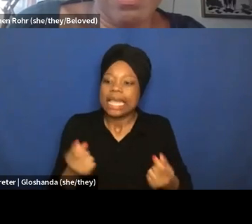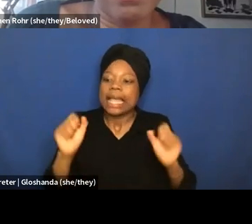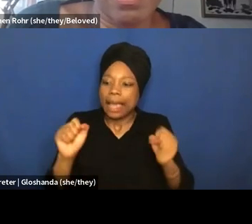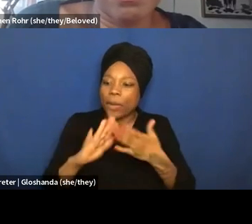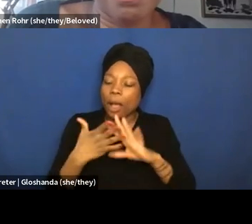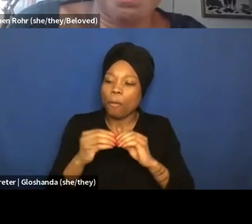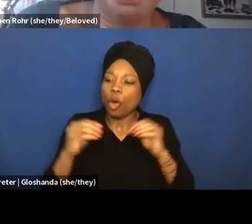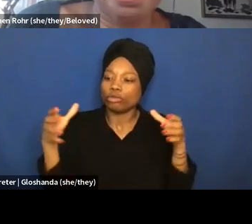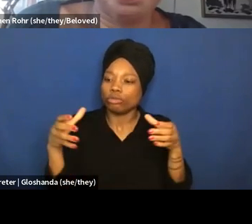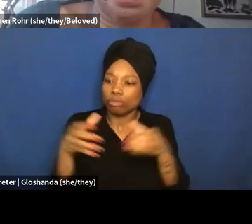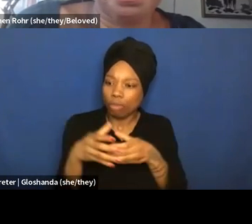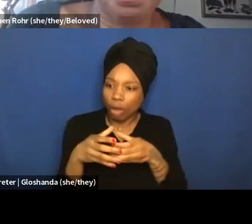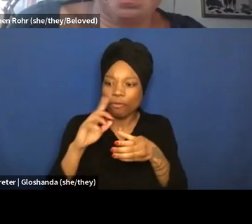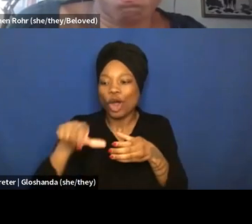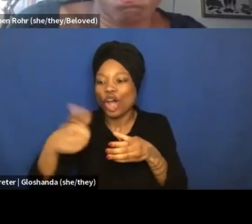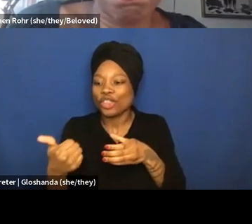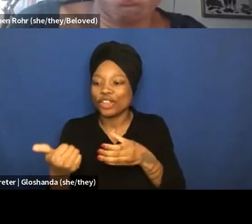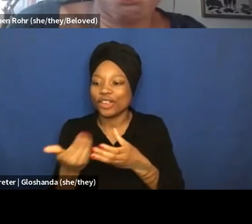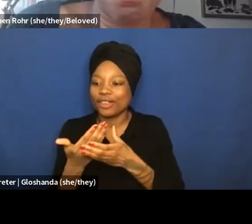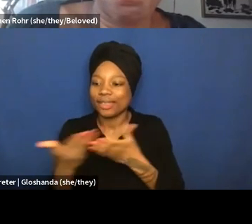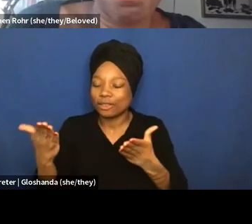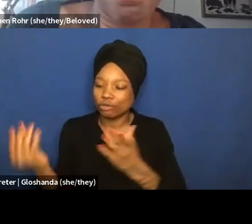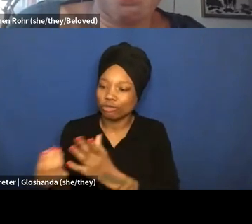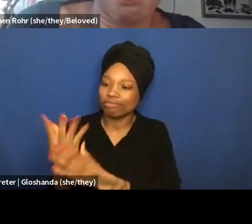their stead. That's my thoughts.